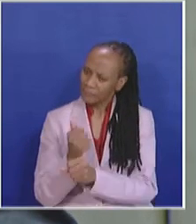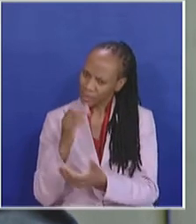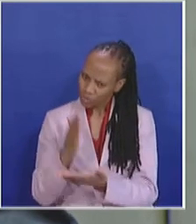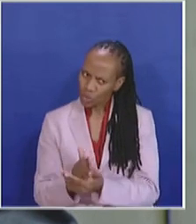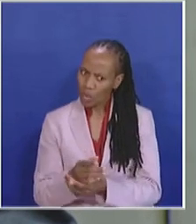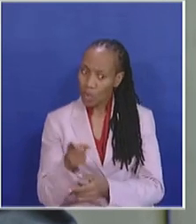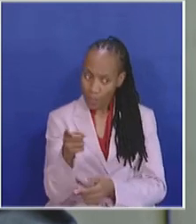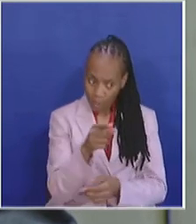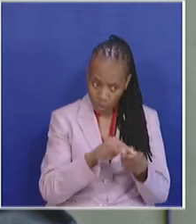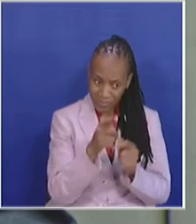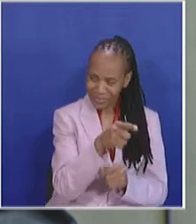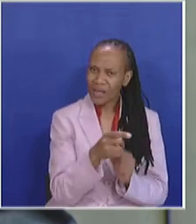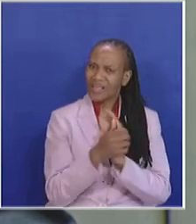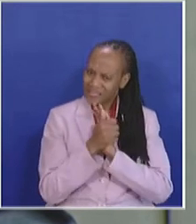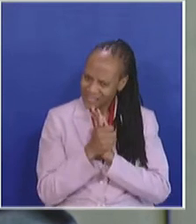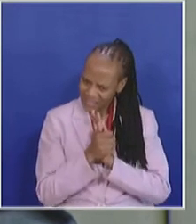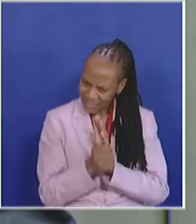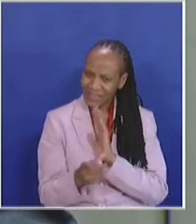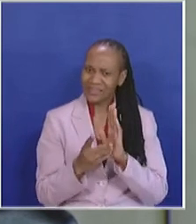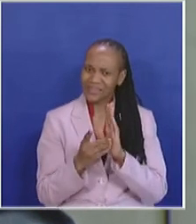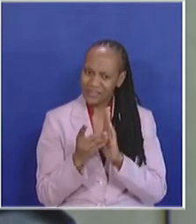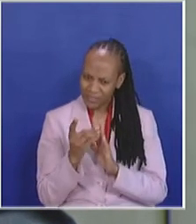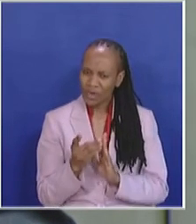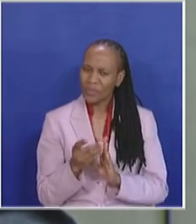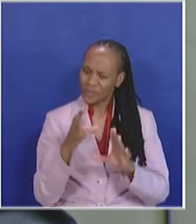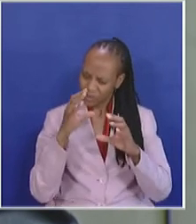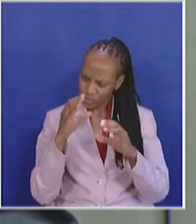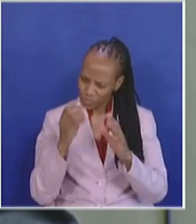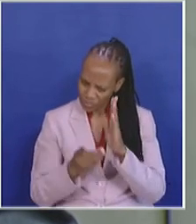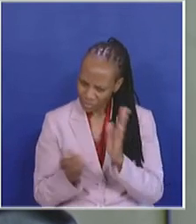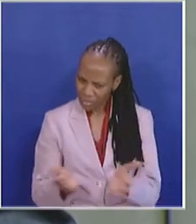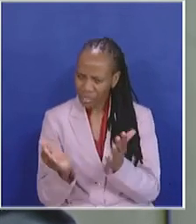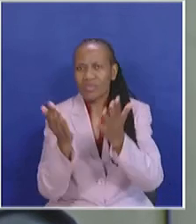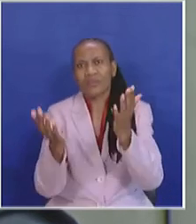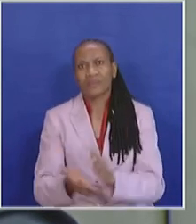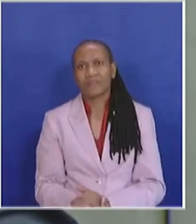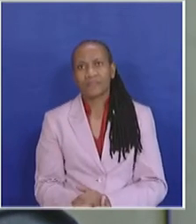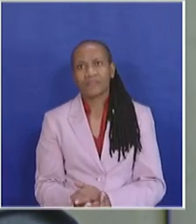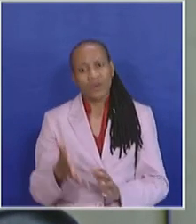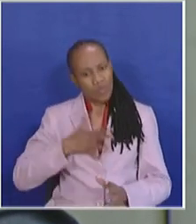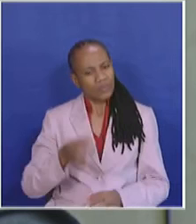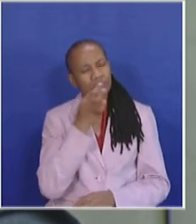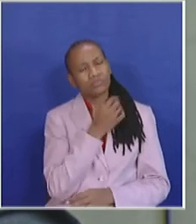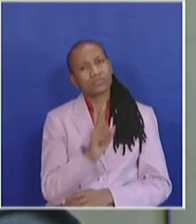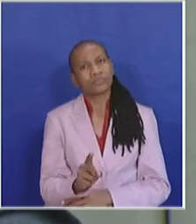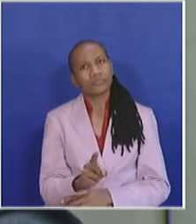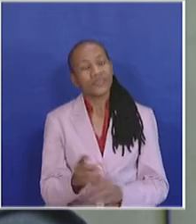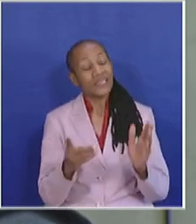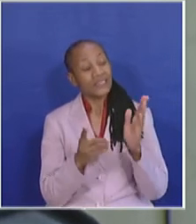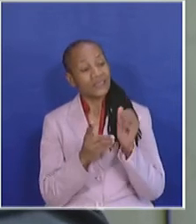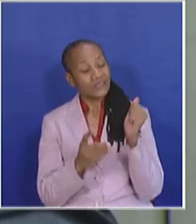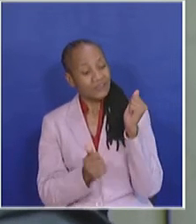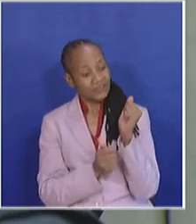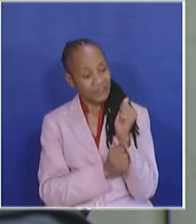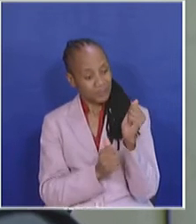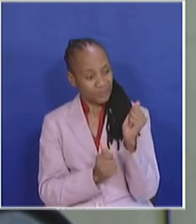development is something that that gets to the center of our program. I must say that the Deputy Minister, I